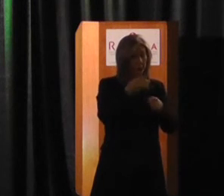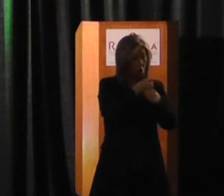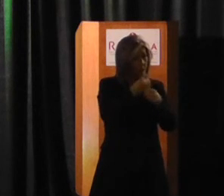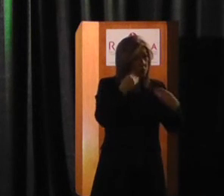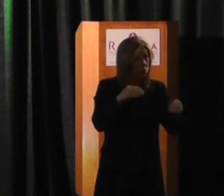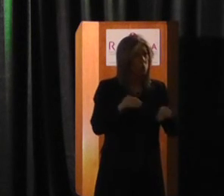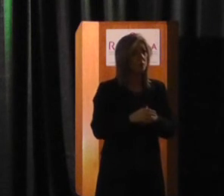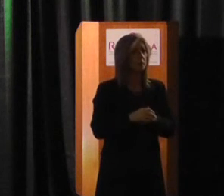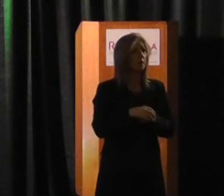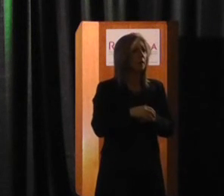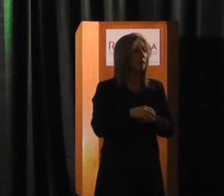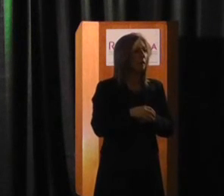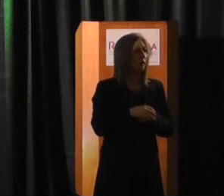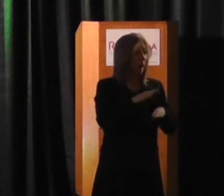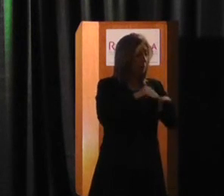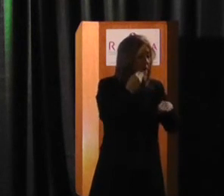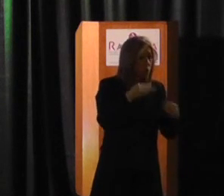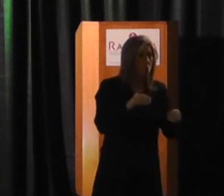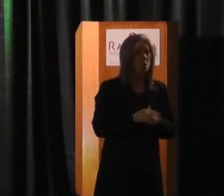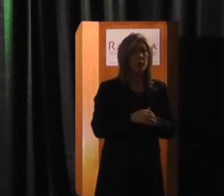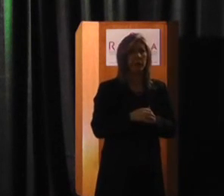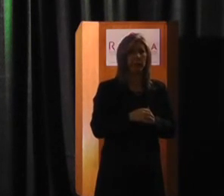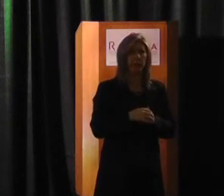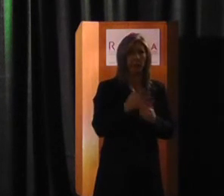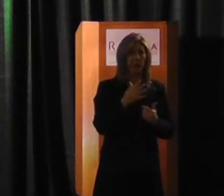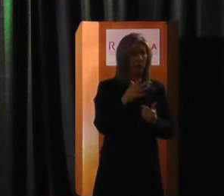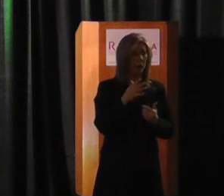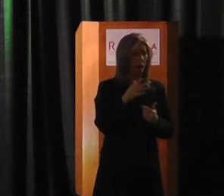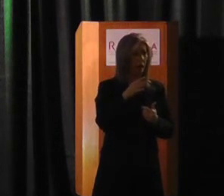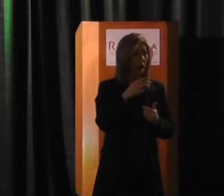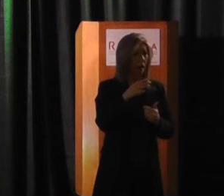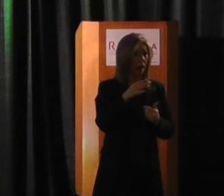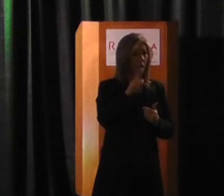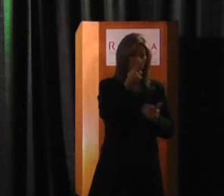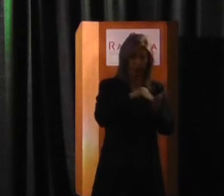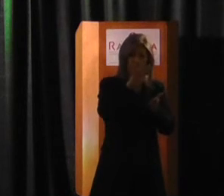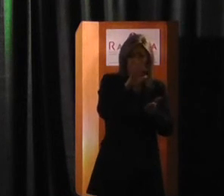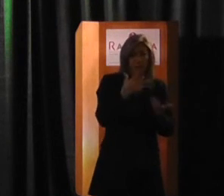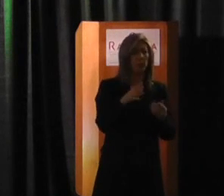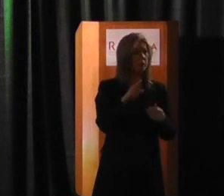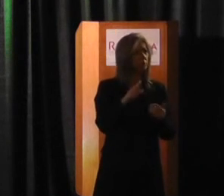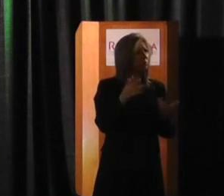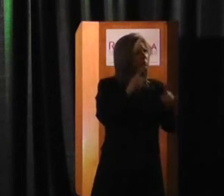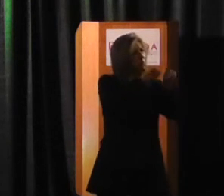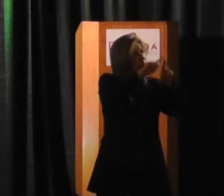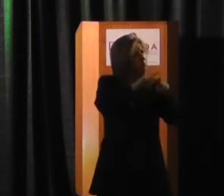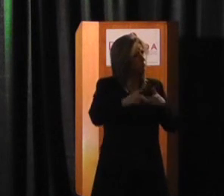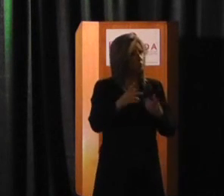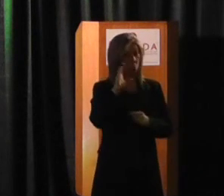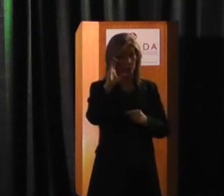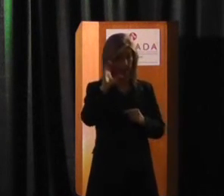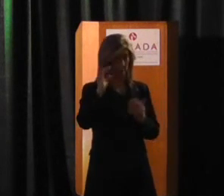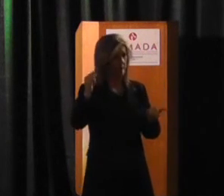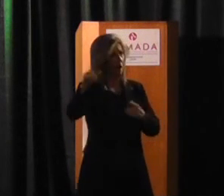$3,000, and a pet store for $3,500. Not bad results for just 2 hours. Calgary has now started to host cash mobs, and we are